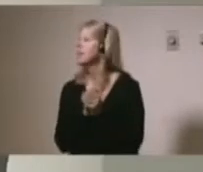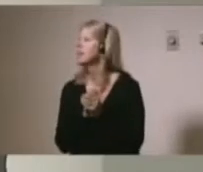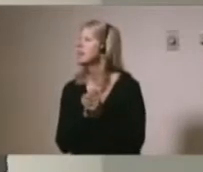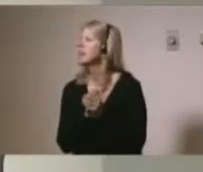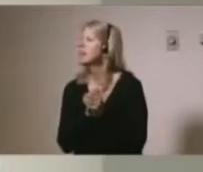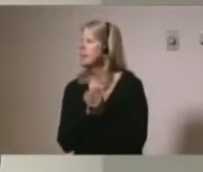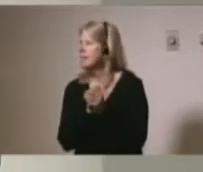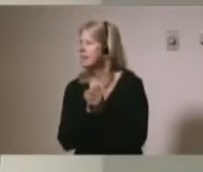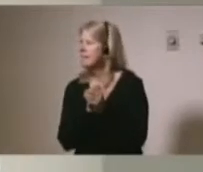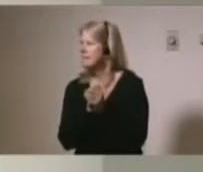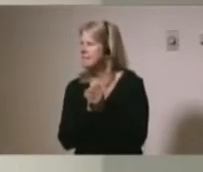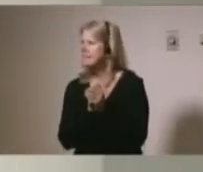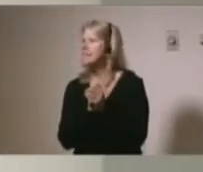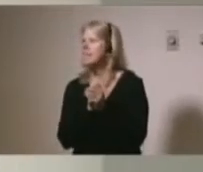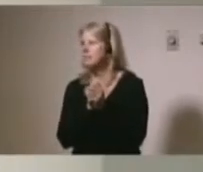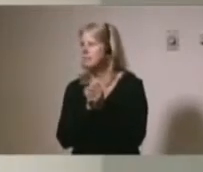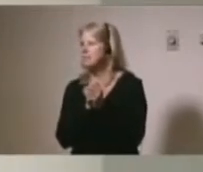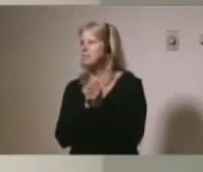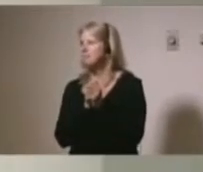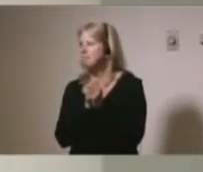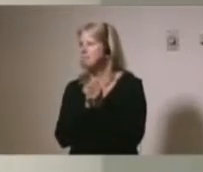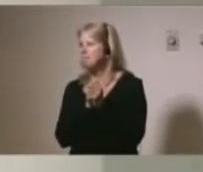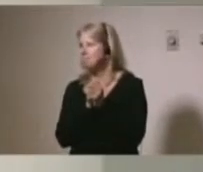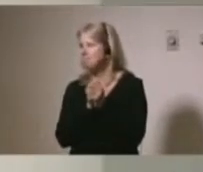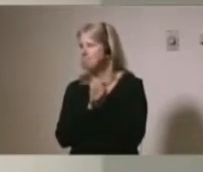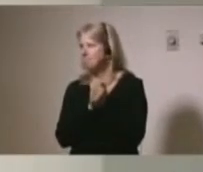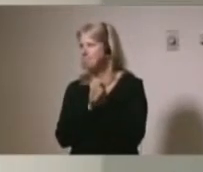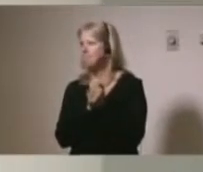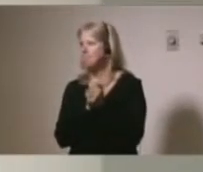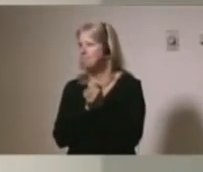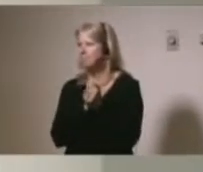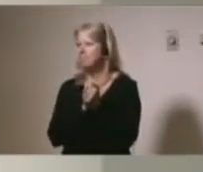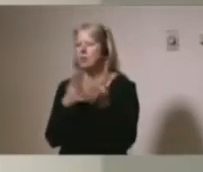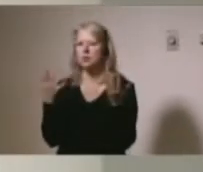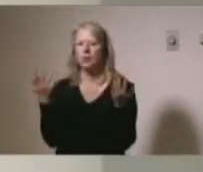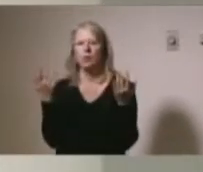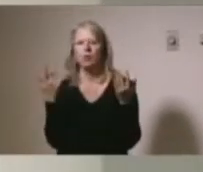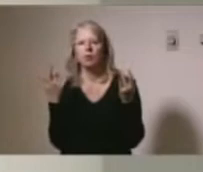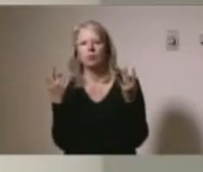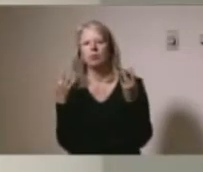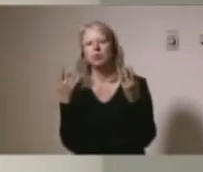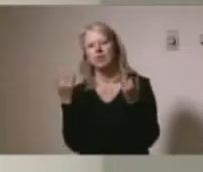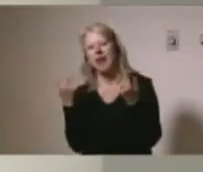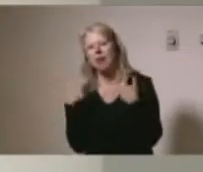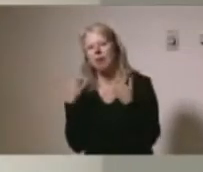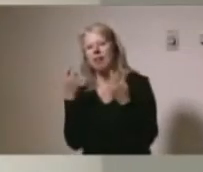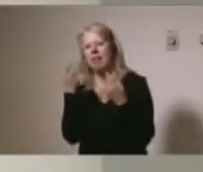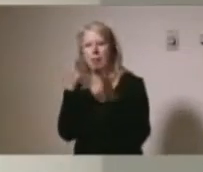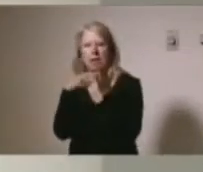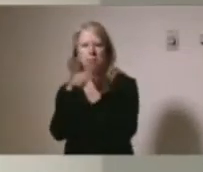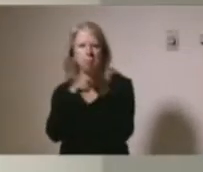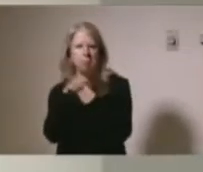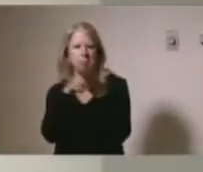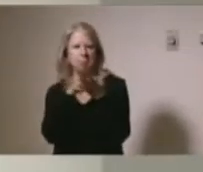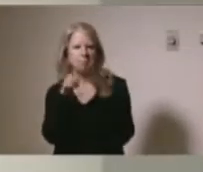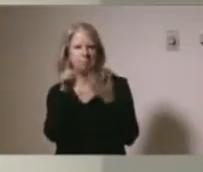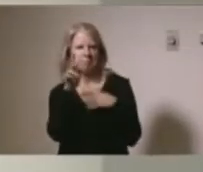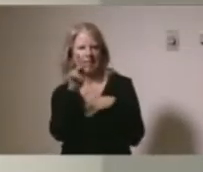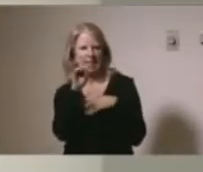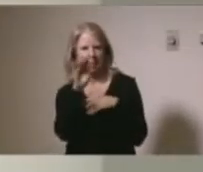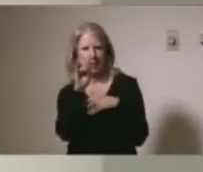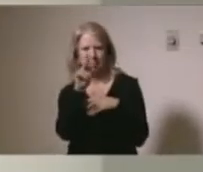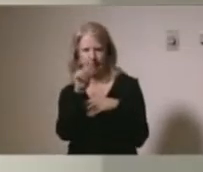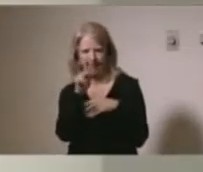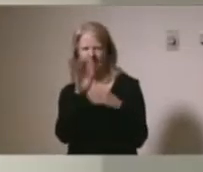So I'd like to do a bit of a critique of Kiwi Bank. Depending on who